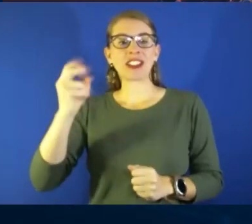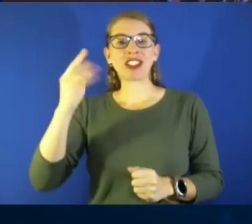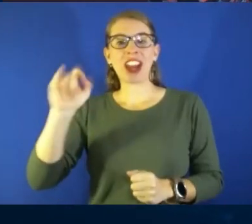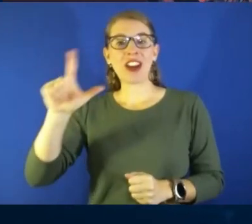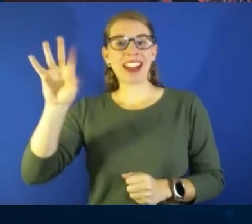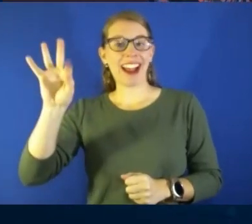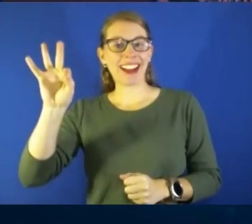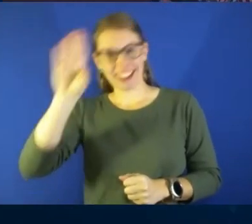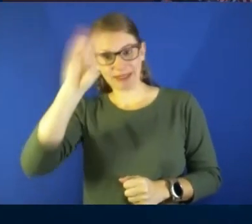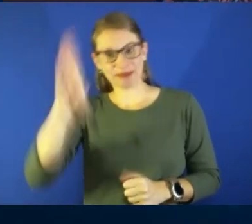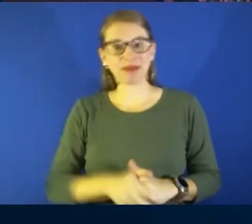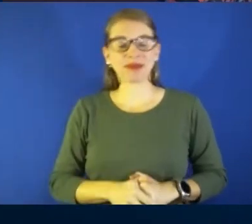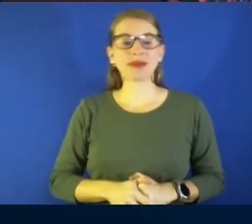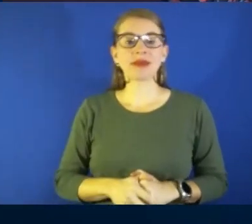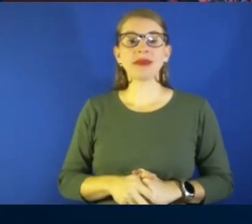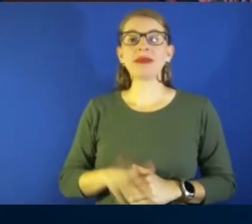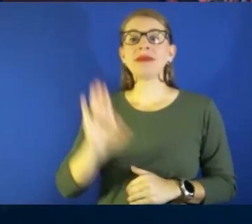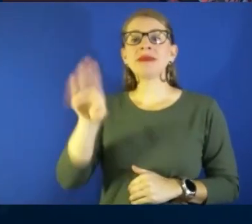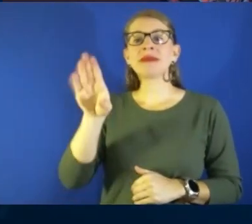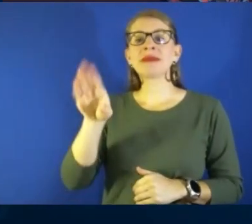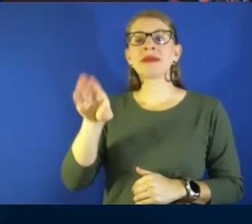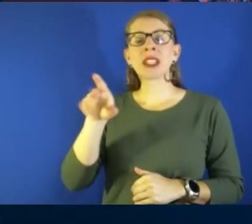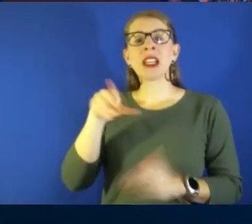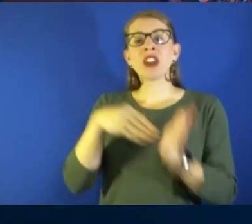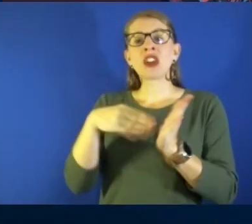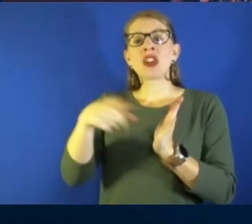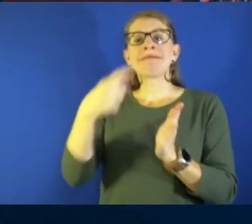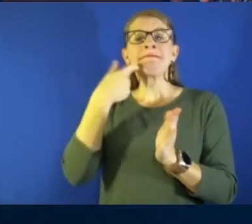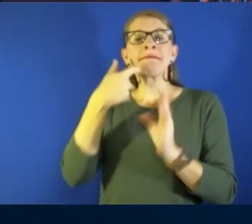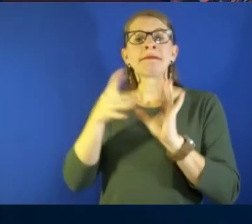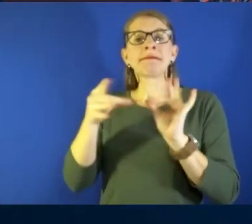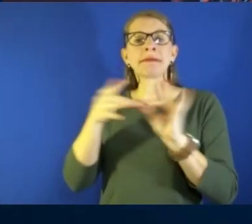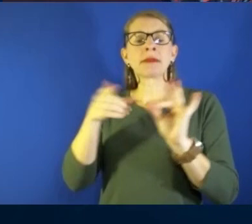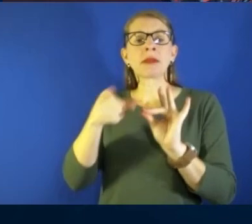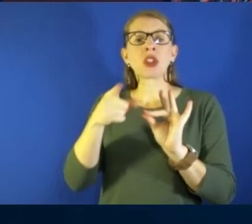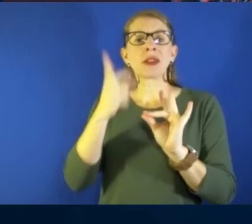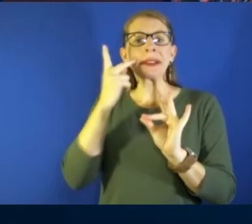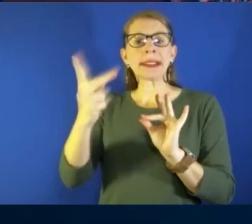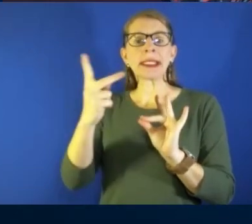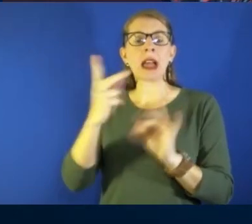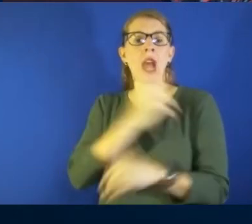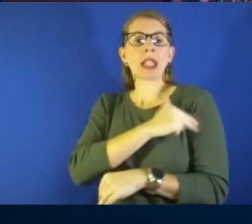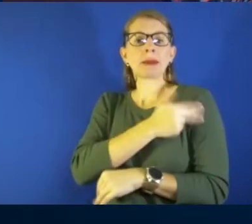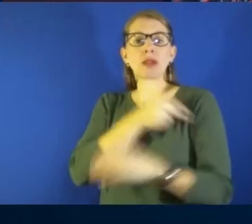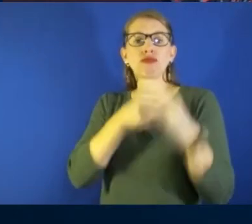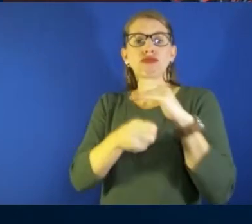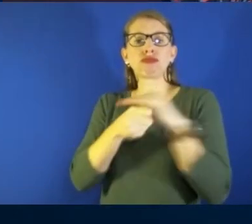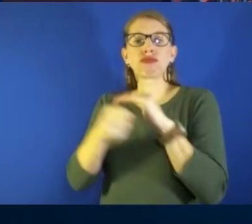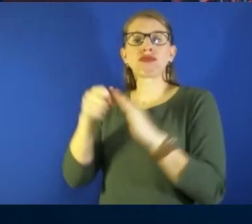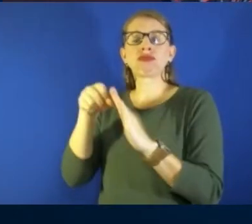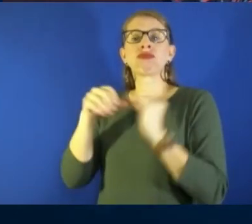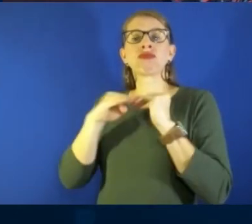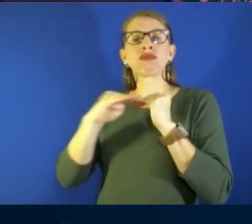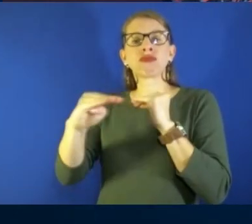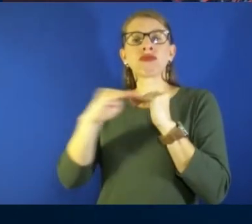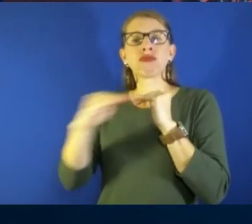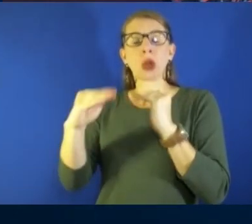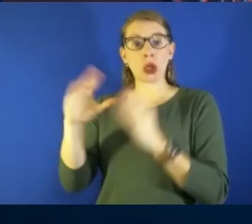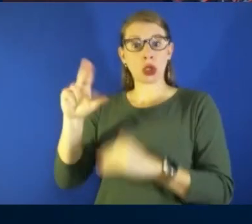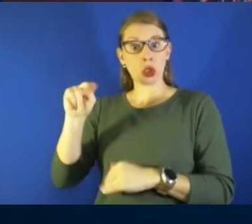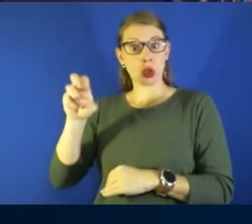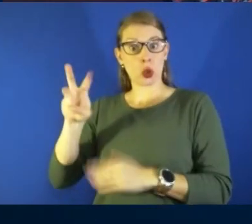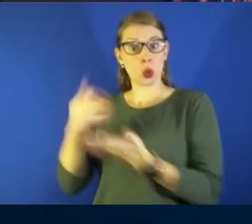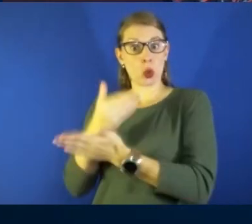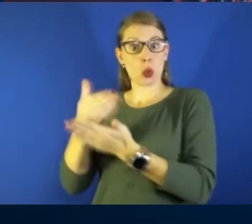Hey, Dr. Hawkinson, you just mentioned you're seeing hospitalizations kind of pretty steady. New cases are